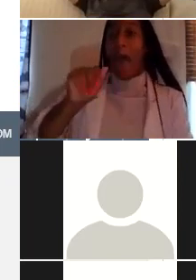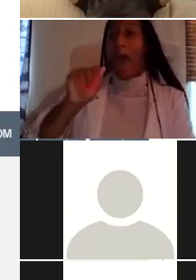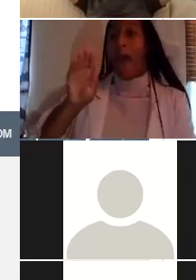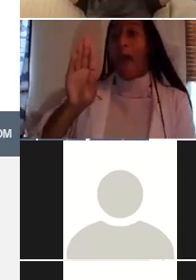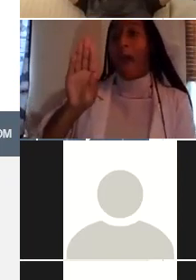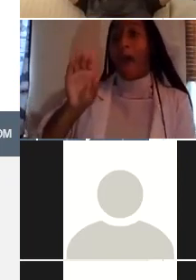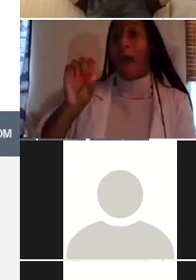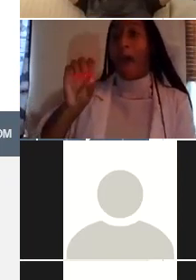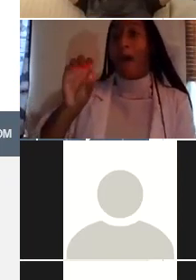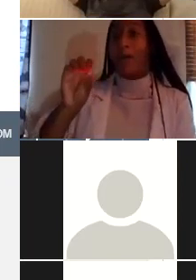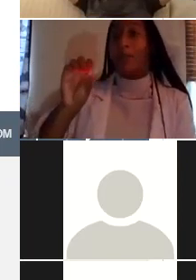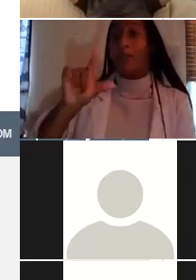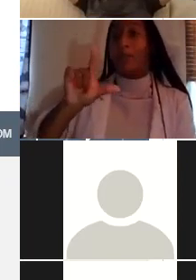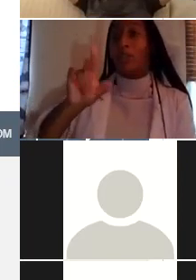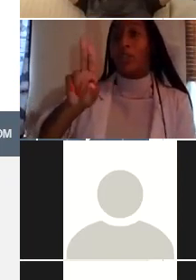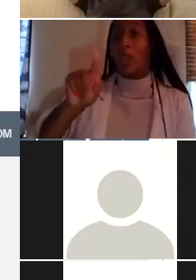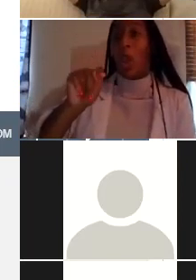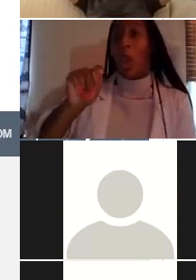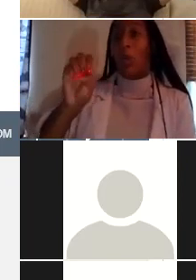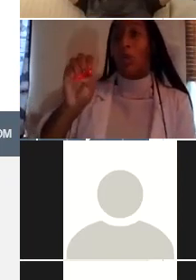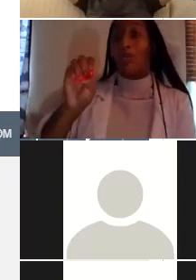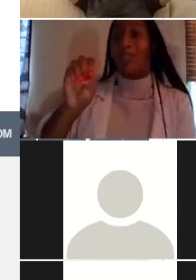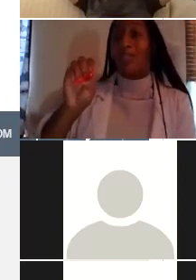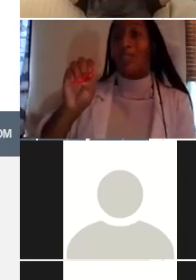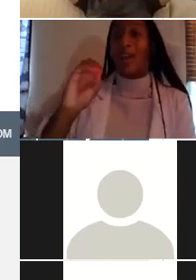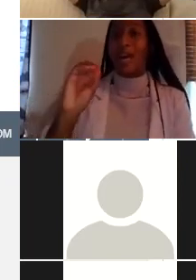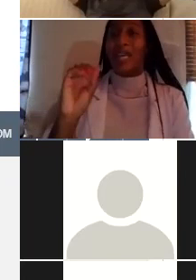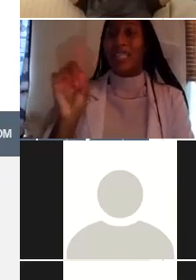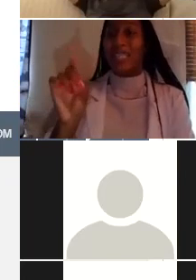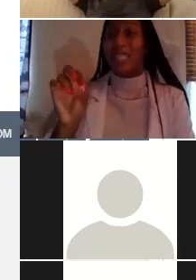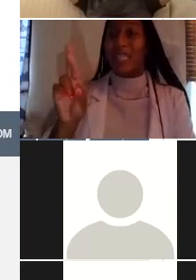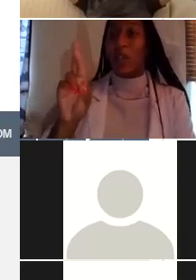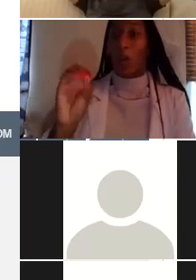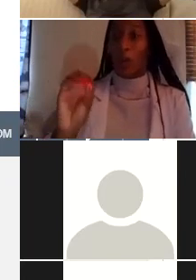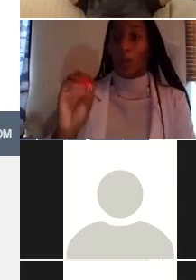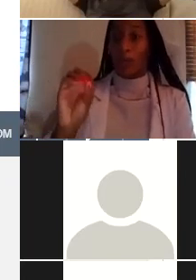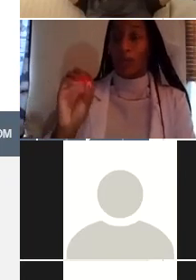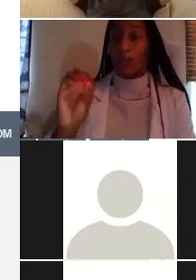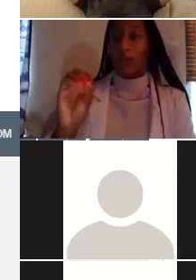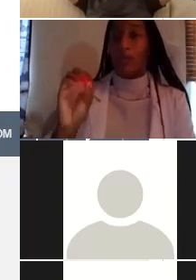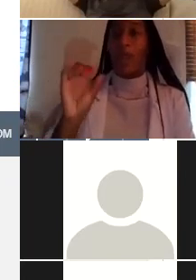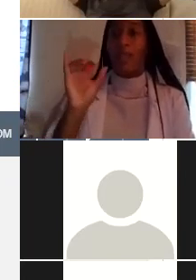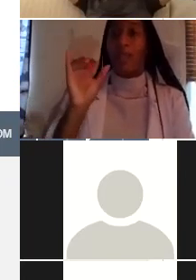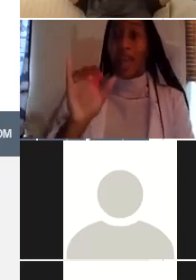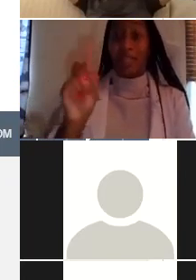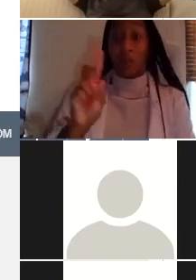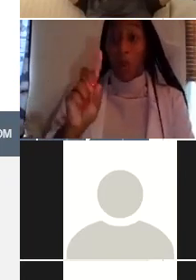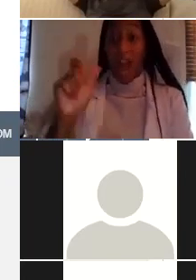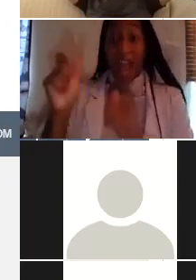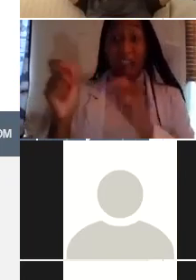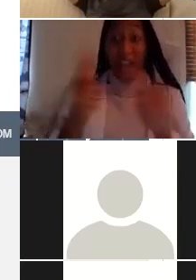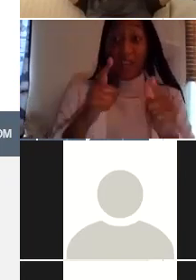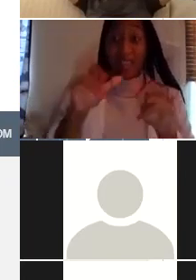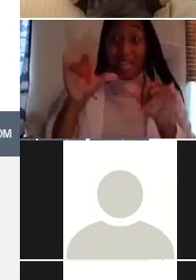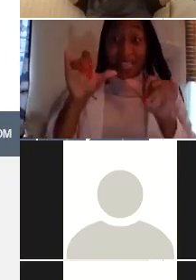which all molecular motion ceases. So temperature is related to kinetic energy. If all